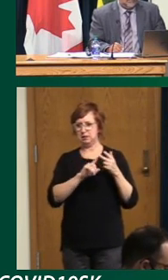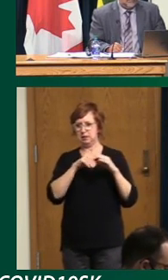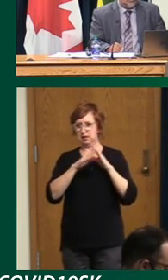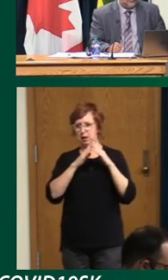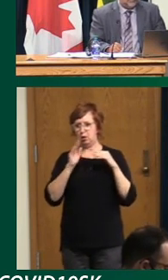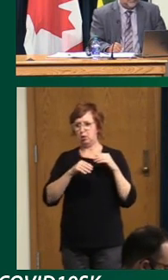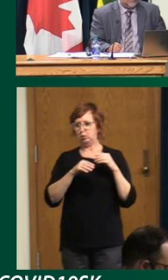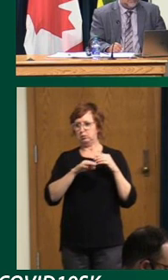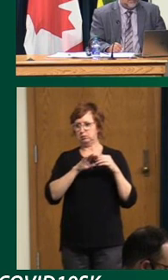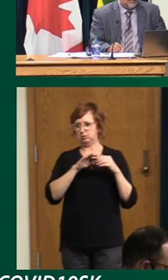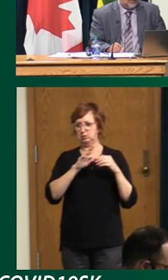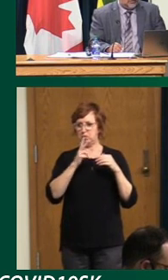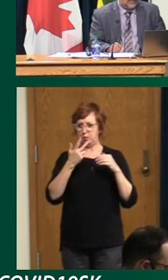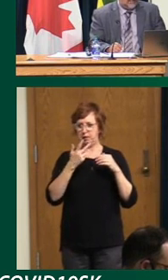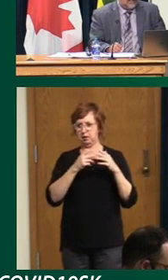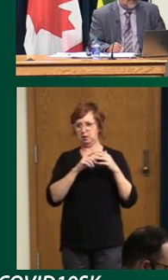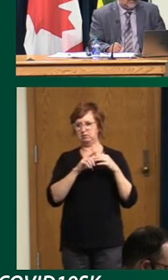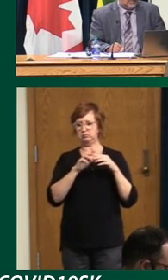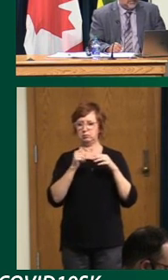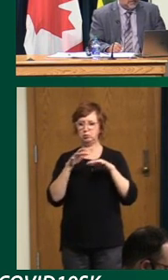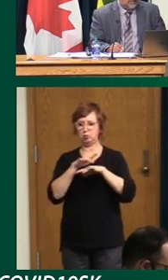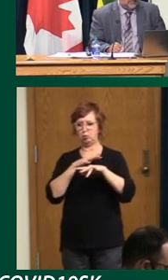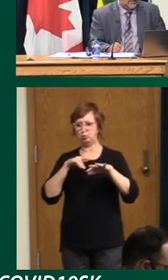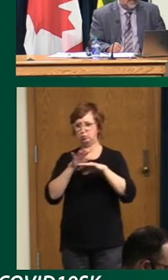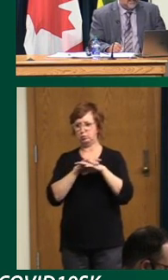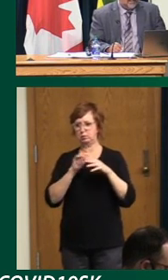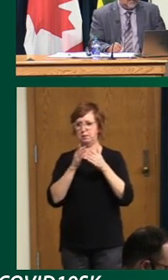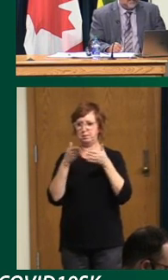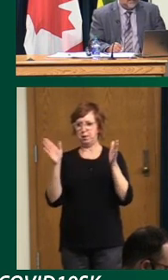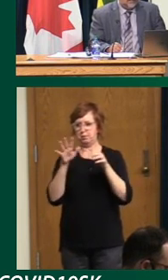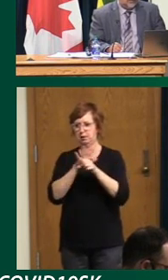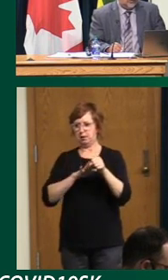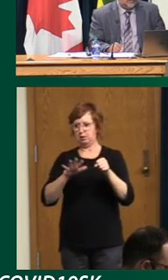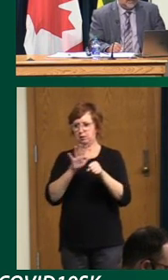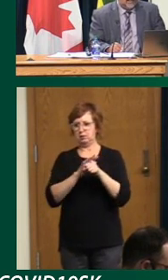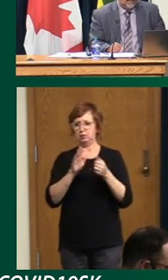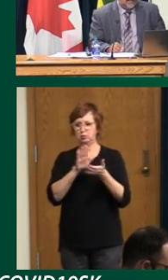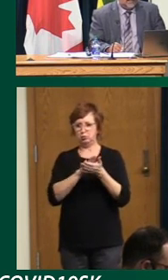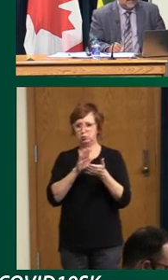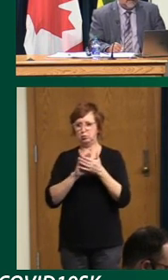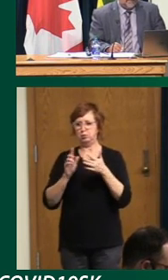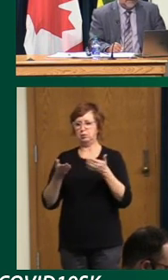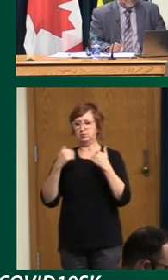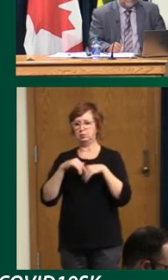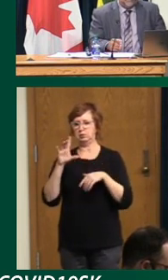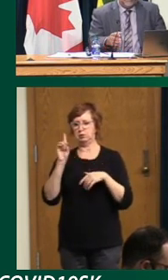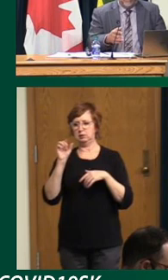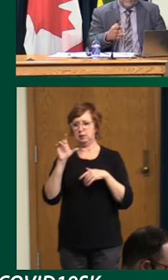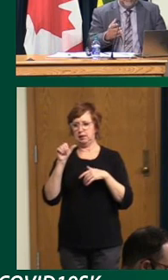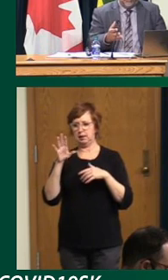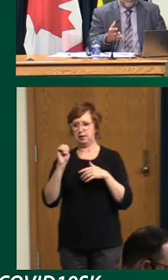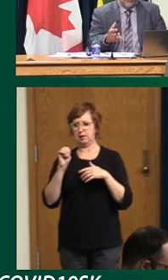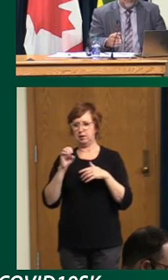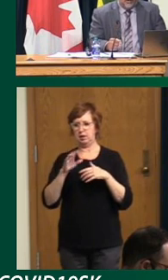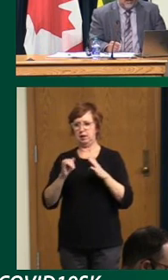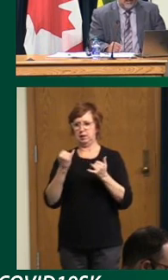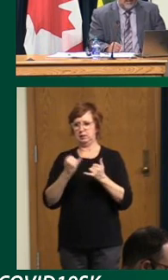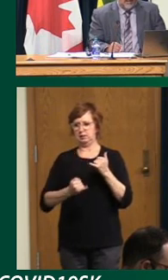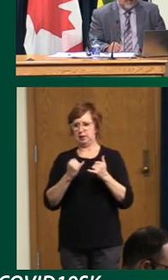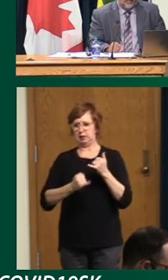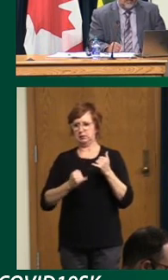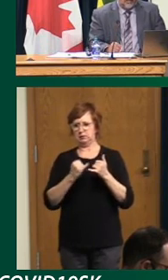exposure in other social settings, public facilities, schools and daycares. And then the bulk